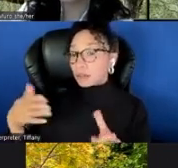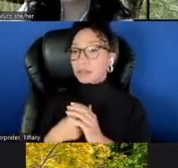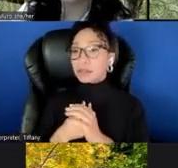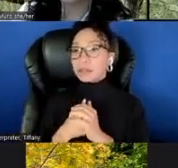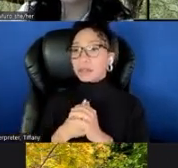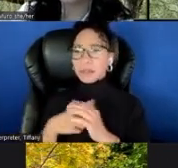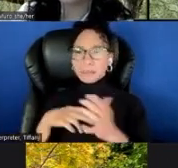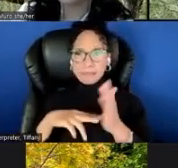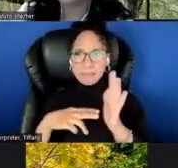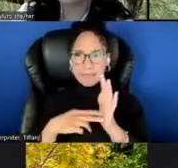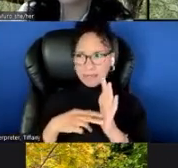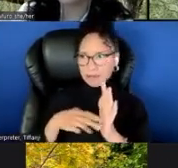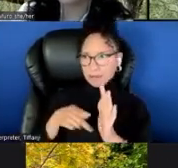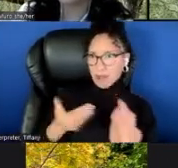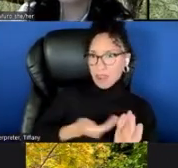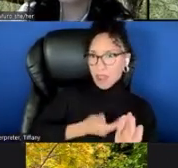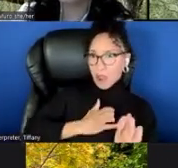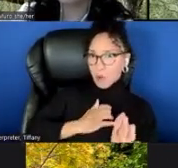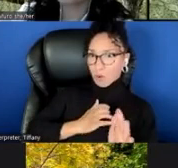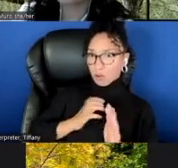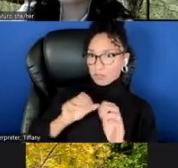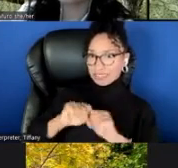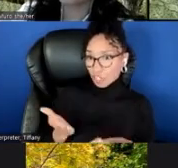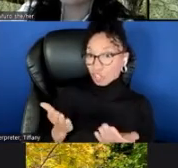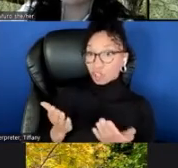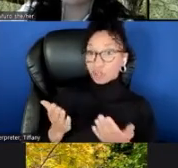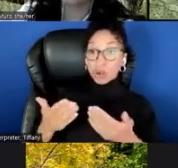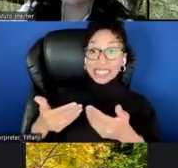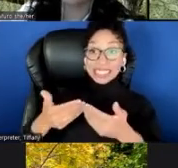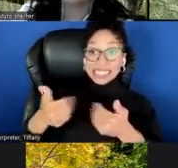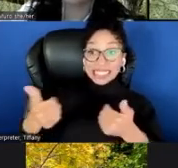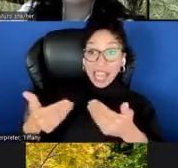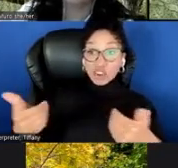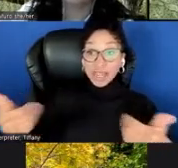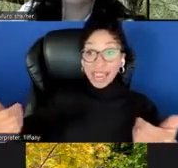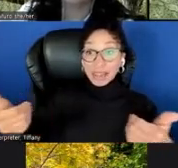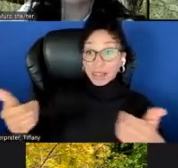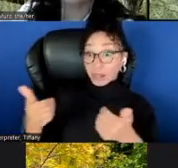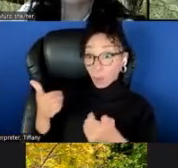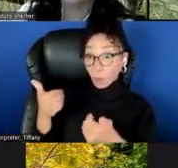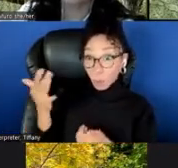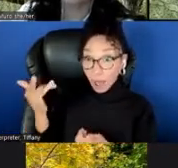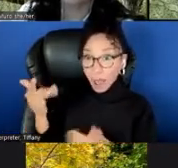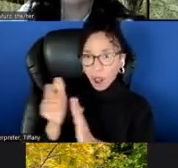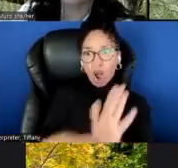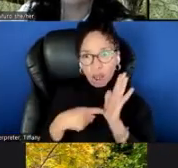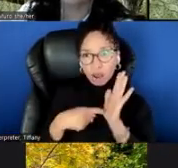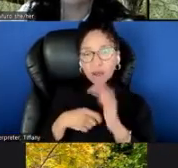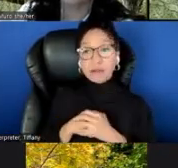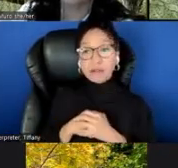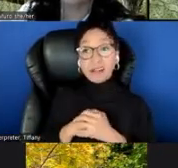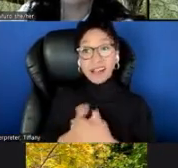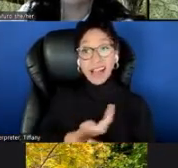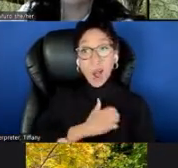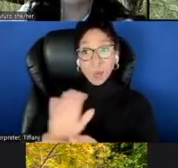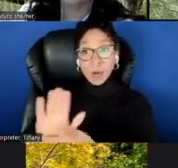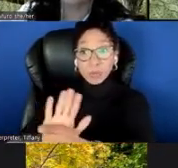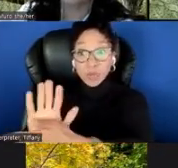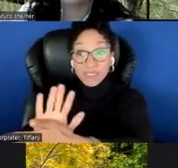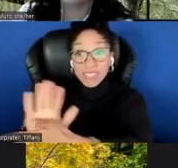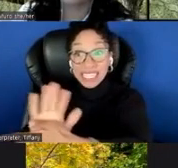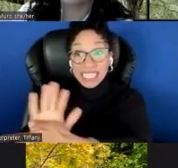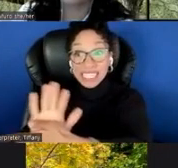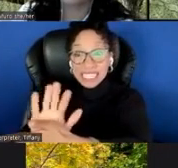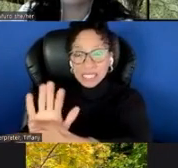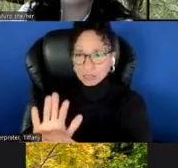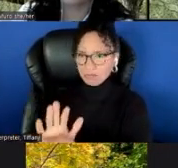society was segregated by law. It's the fact that our movies for so long only showed cis white male or people